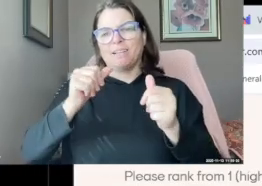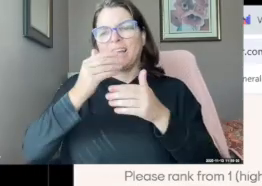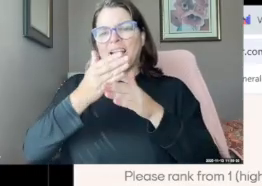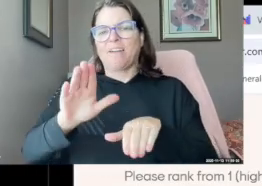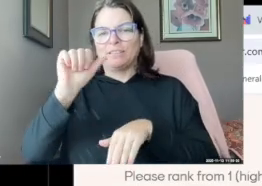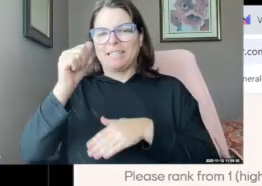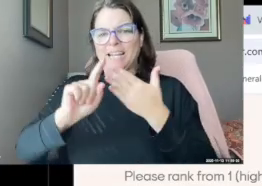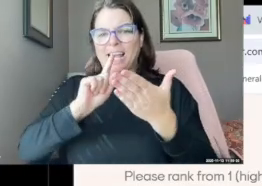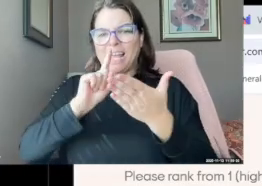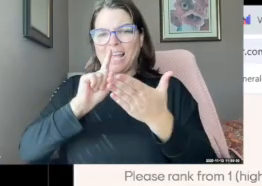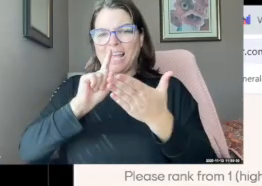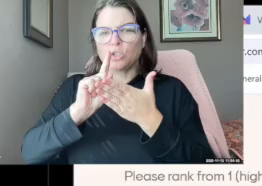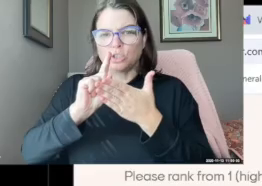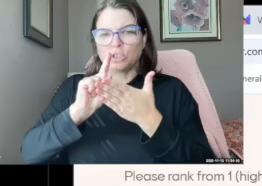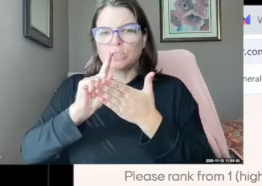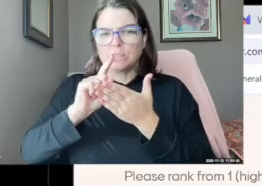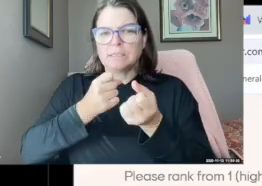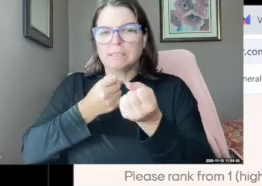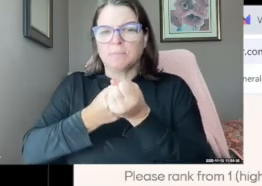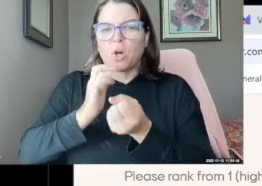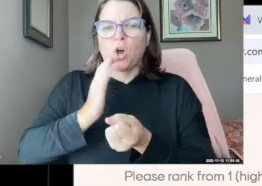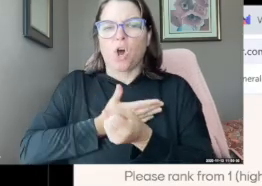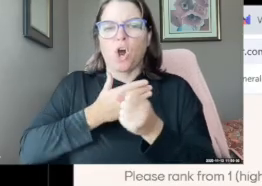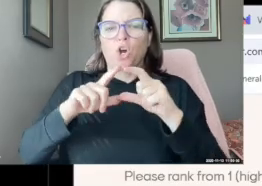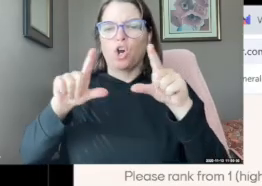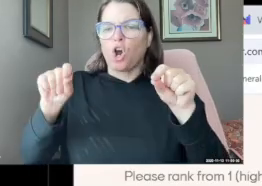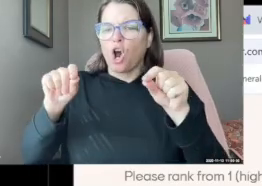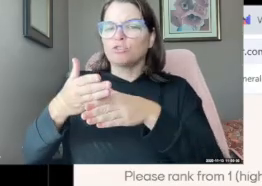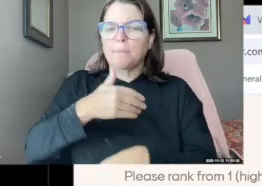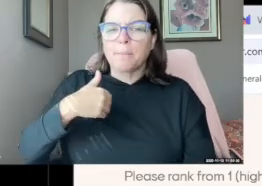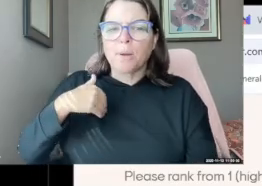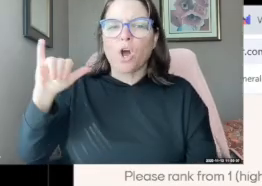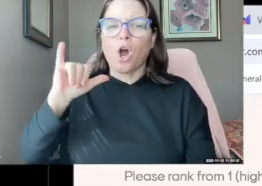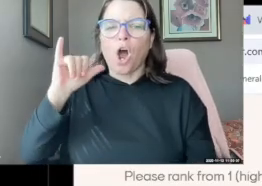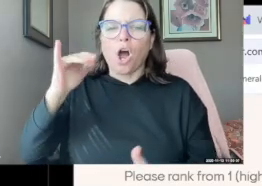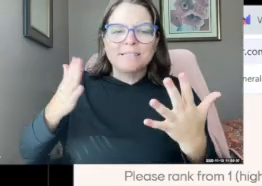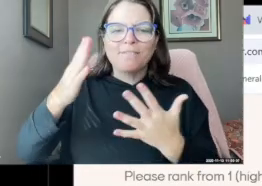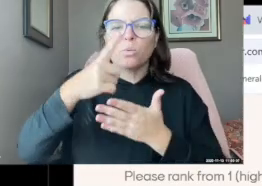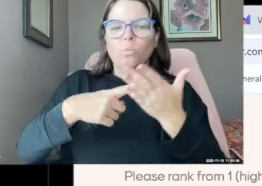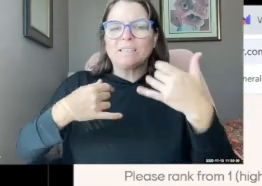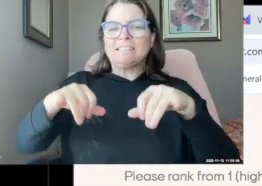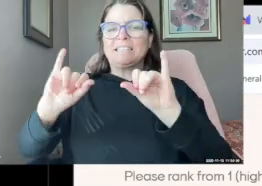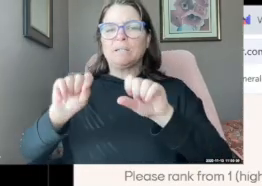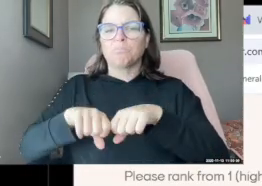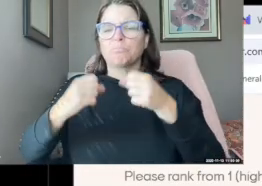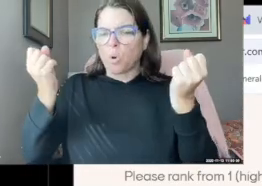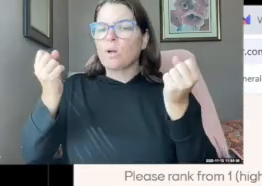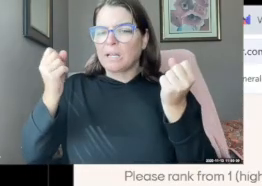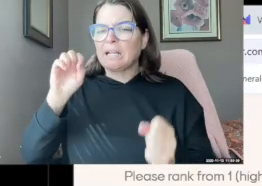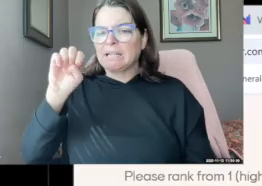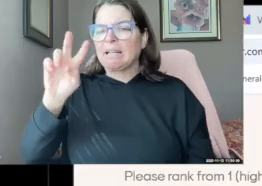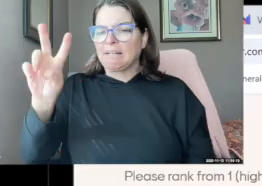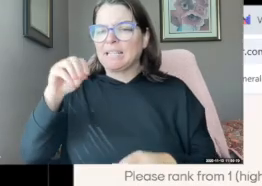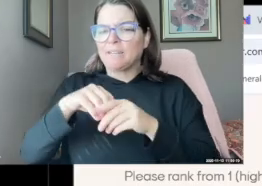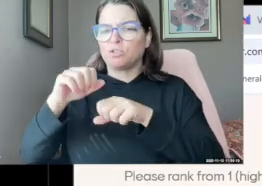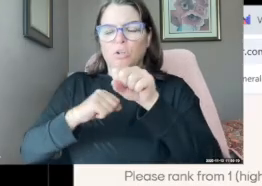further rounds. Our staff spend an average of 10 hours on the phone in our 24/7 call center, supporting our car